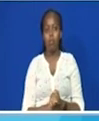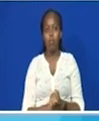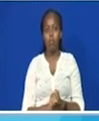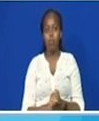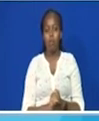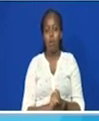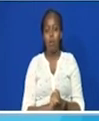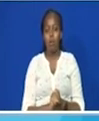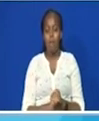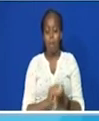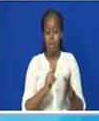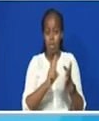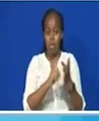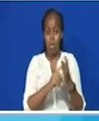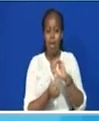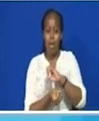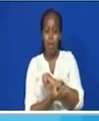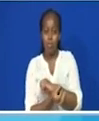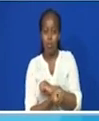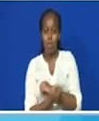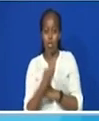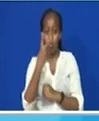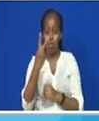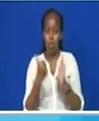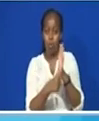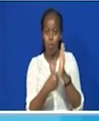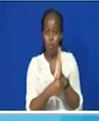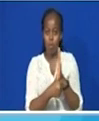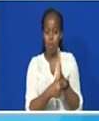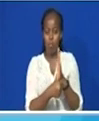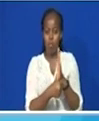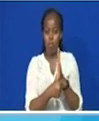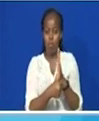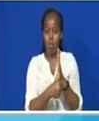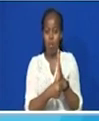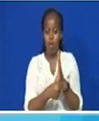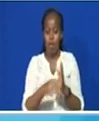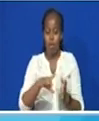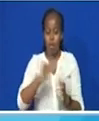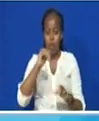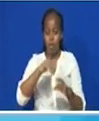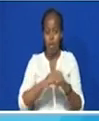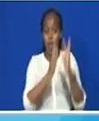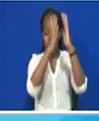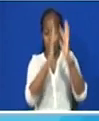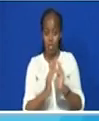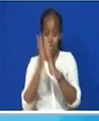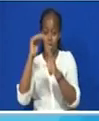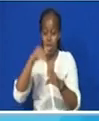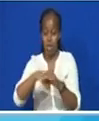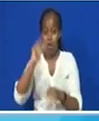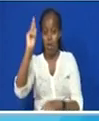Then we have explain 2 problems facing forestry in Kenya. So those are